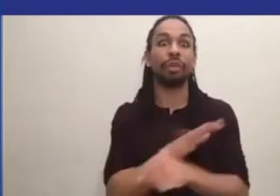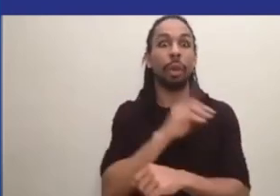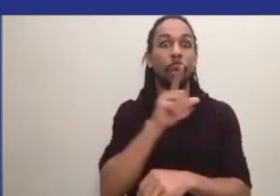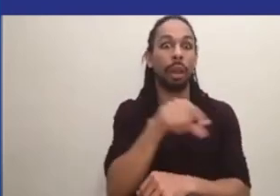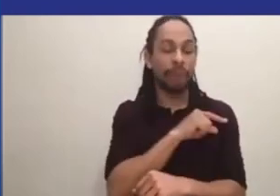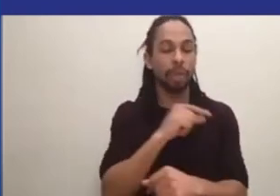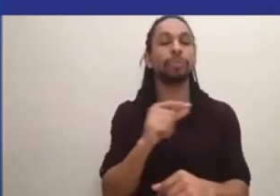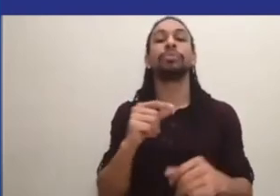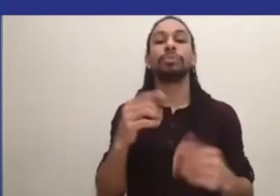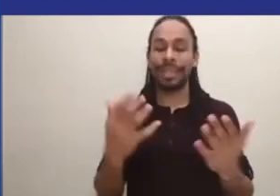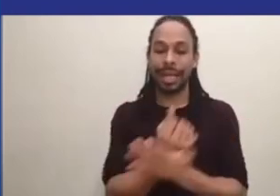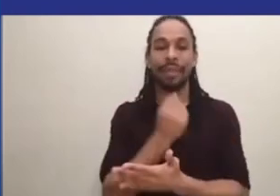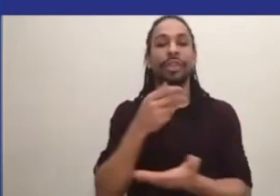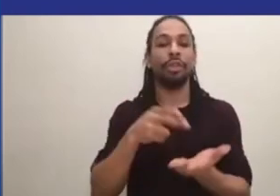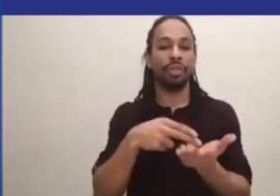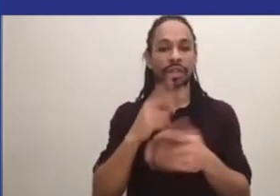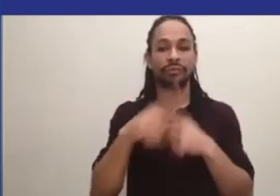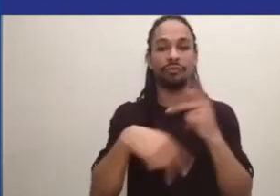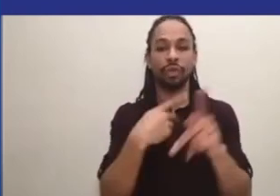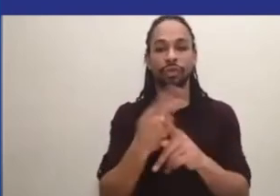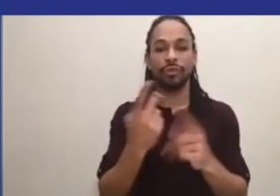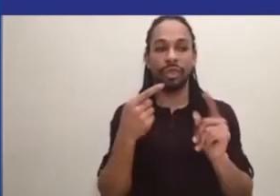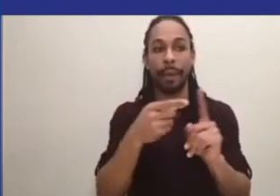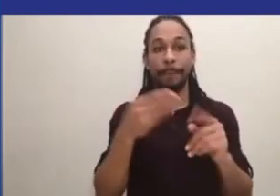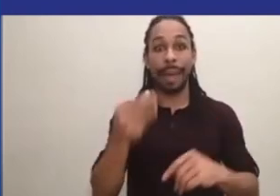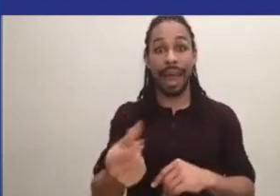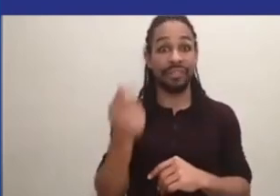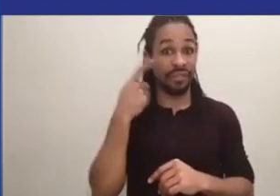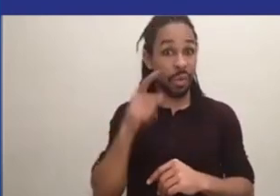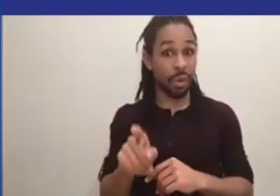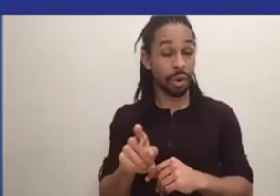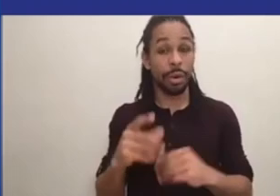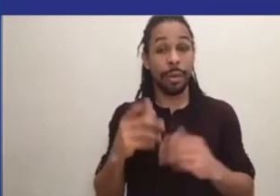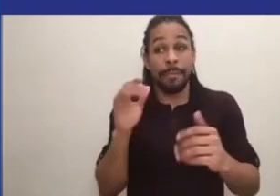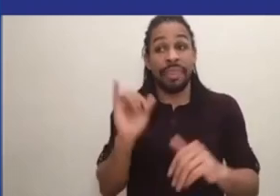authentic version of what they're supposed to be getting. That's no longer